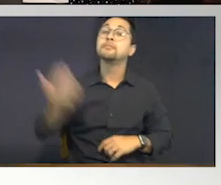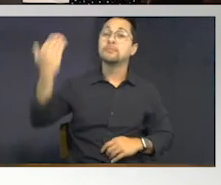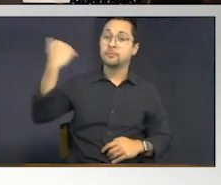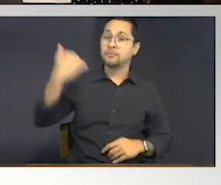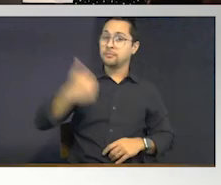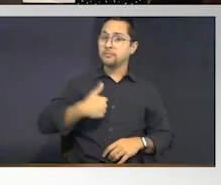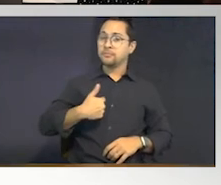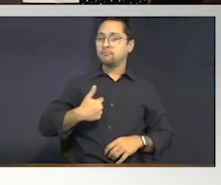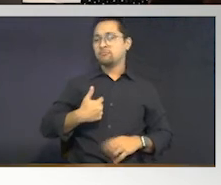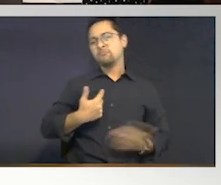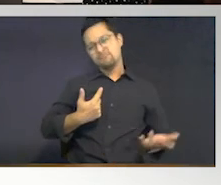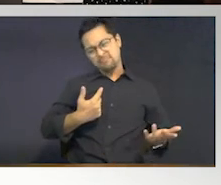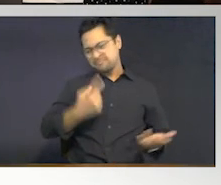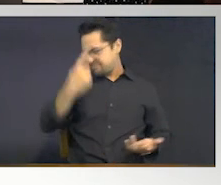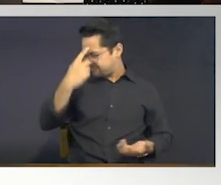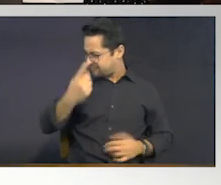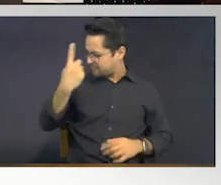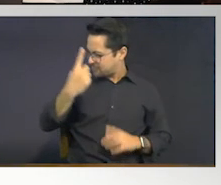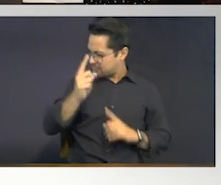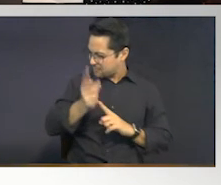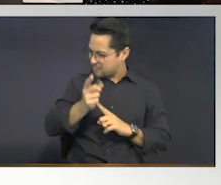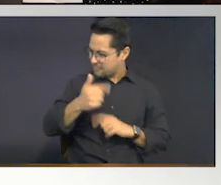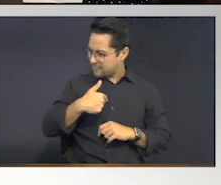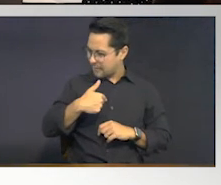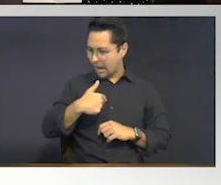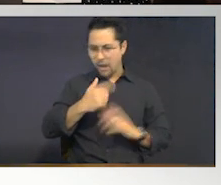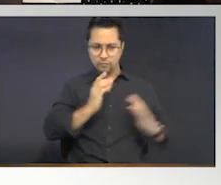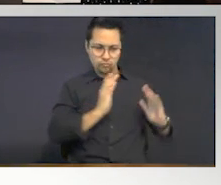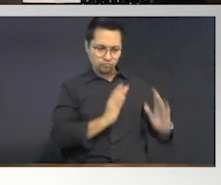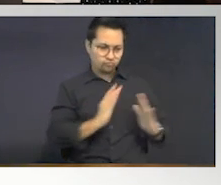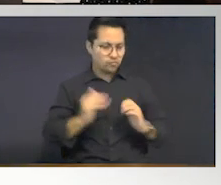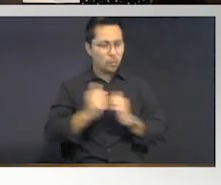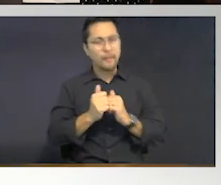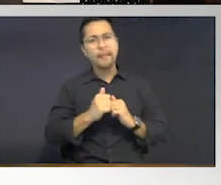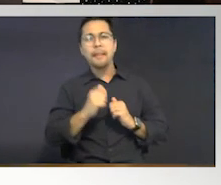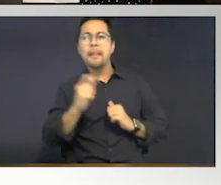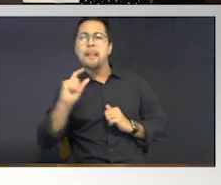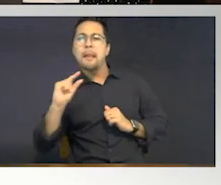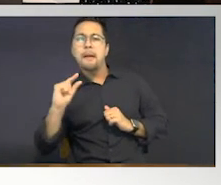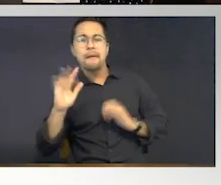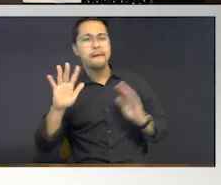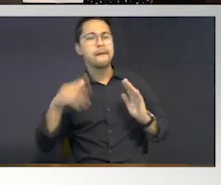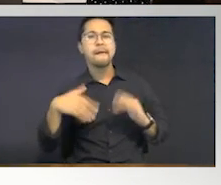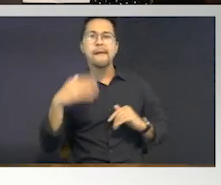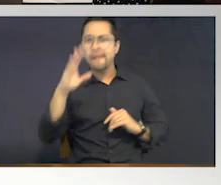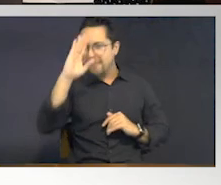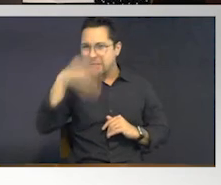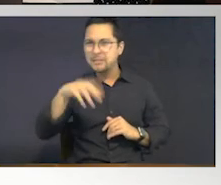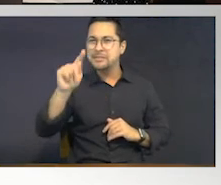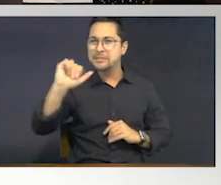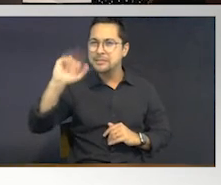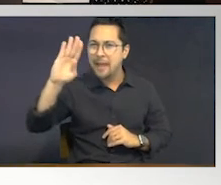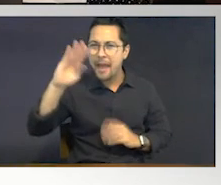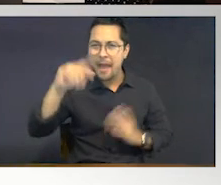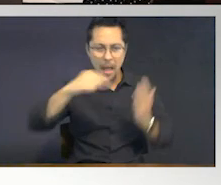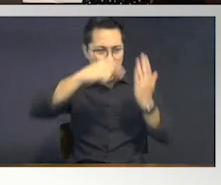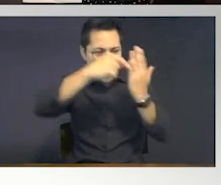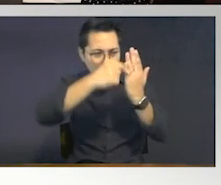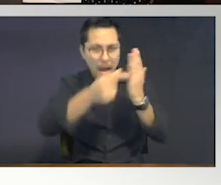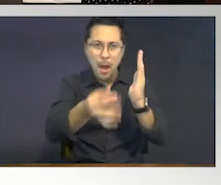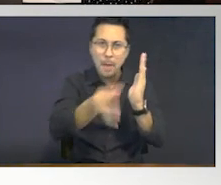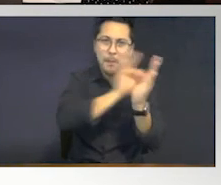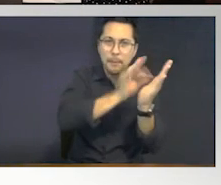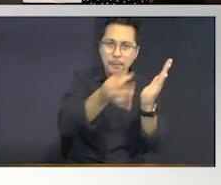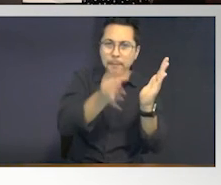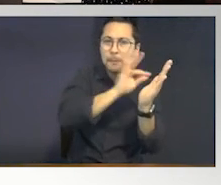just, well, I think at one point I actually was organizing it with the little, you know, in tabs and, you know, all the